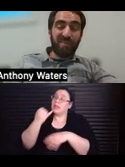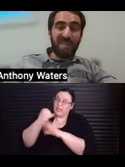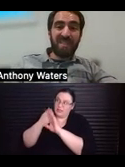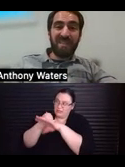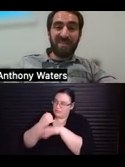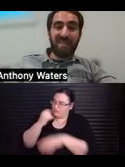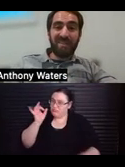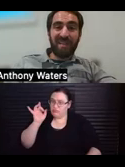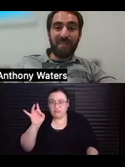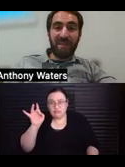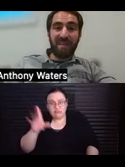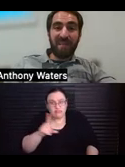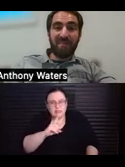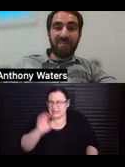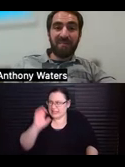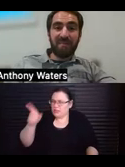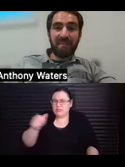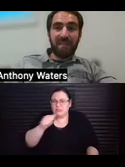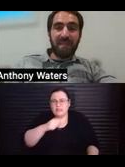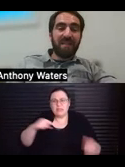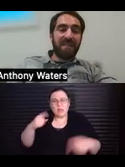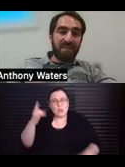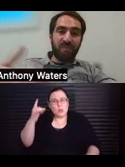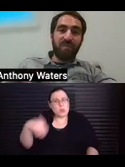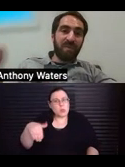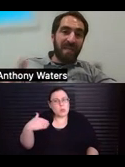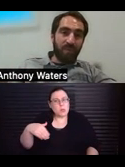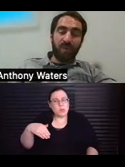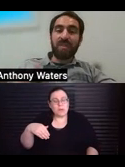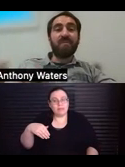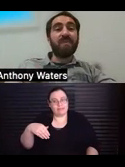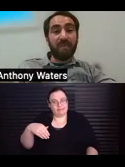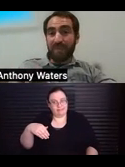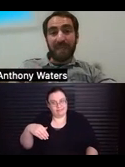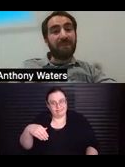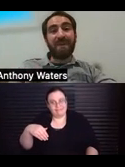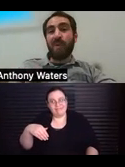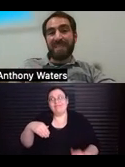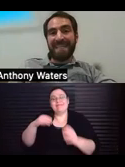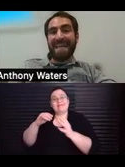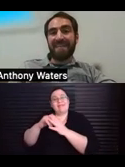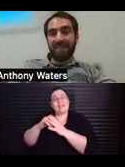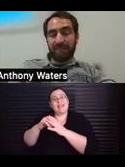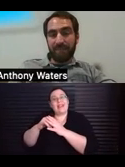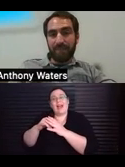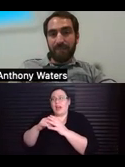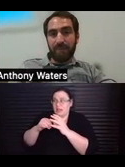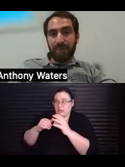I really see that it looks like you're in a lot of pain right now. That's now approaching them from the perspective of, I want to